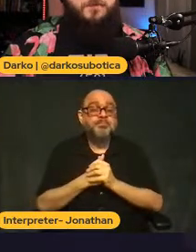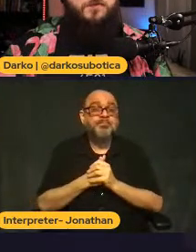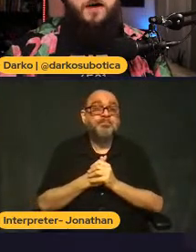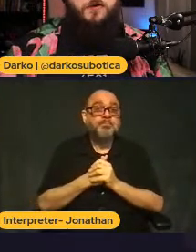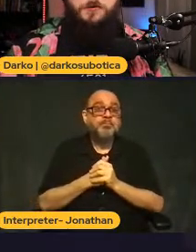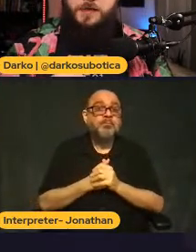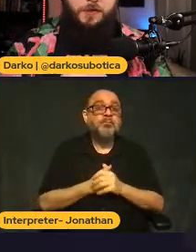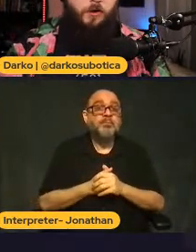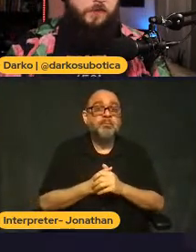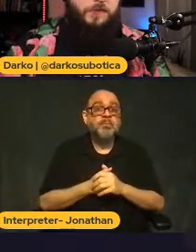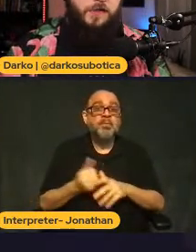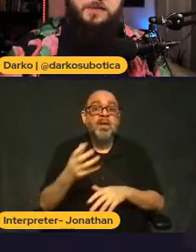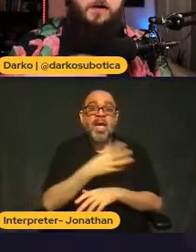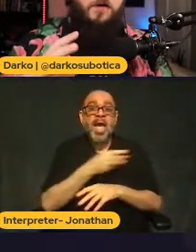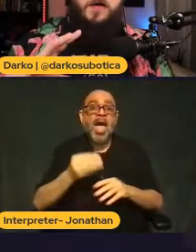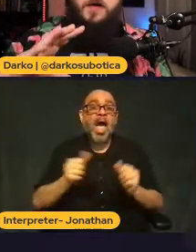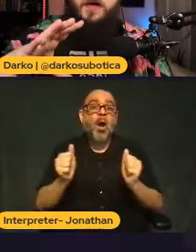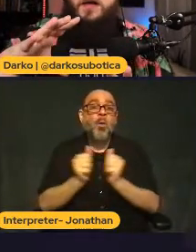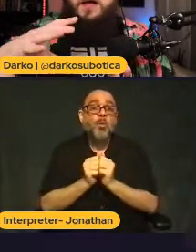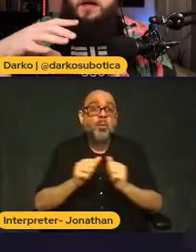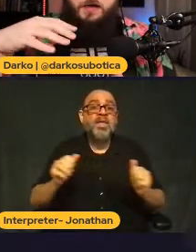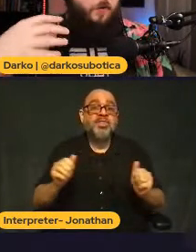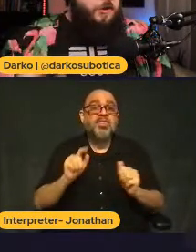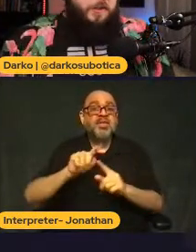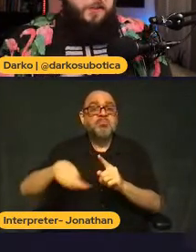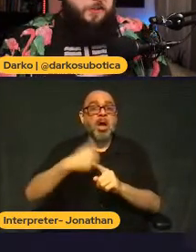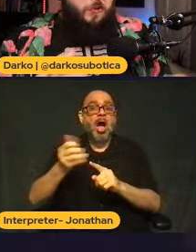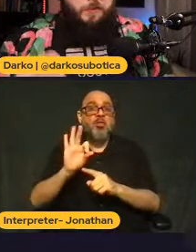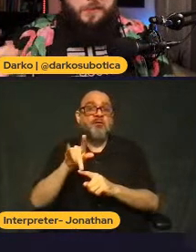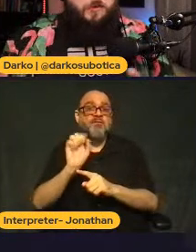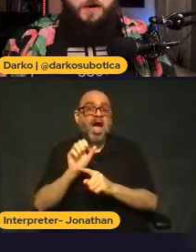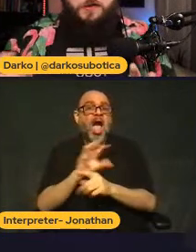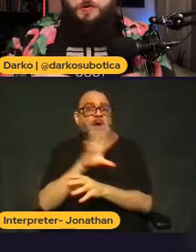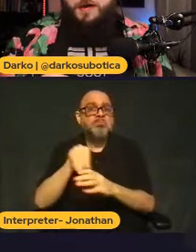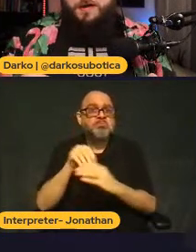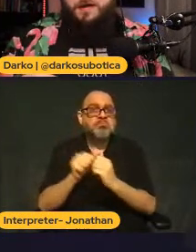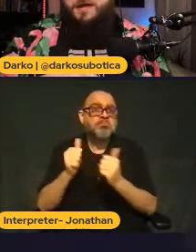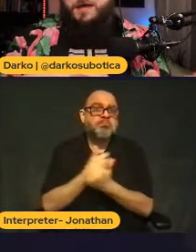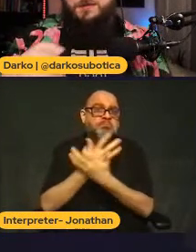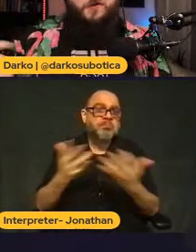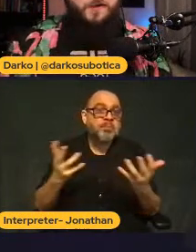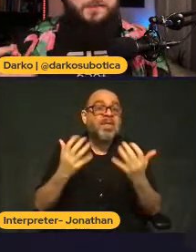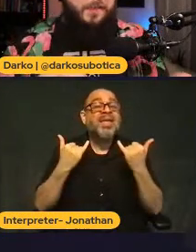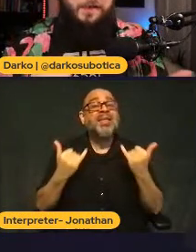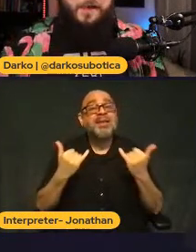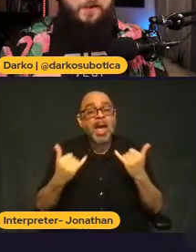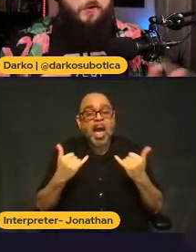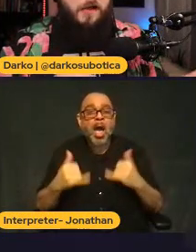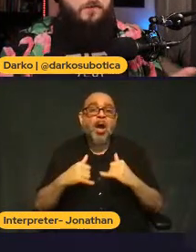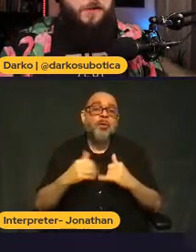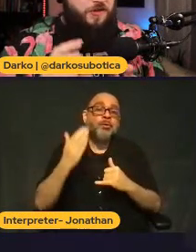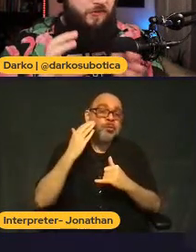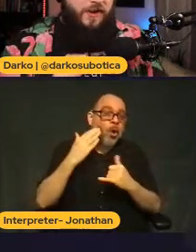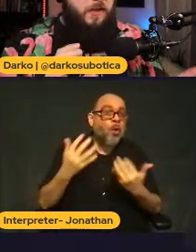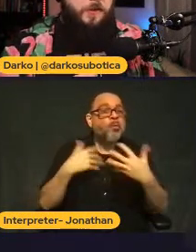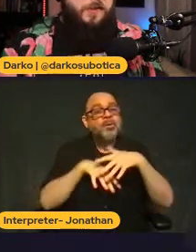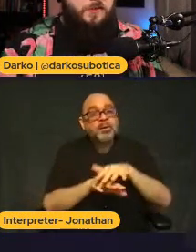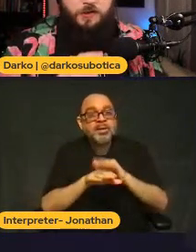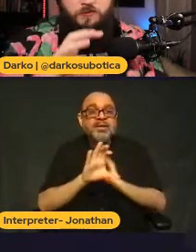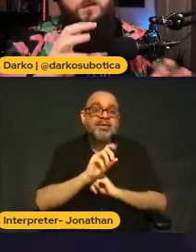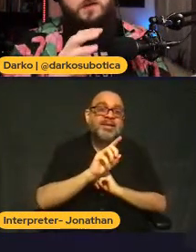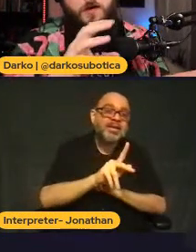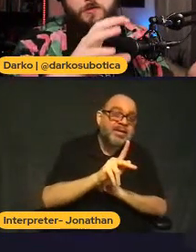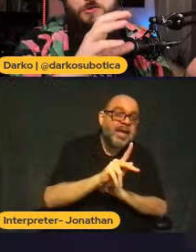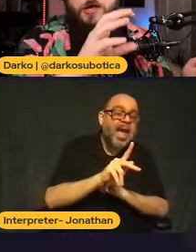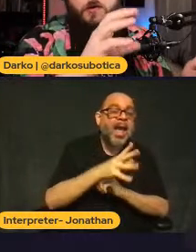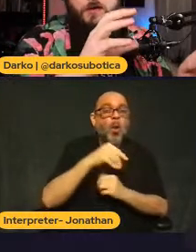with a YAML file containing all of those things. Now, unfortunately, there's no neat way to kind of integrate CDK or CloudFormation directly with this. You